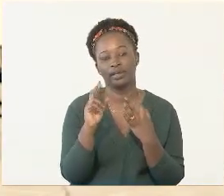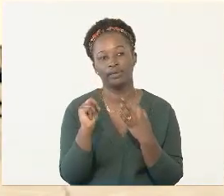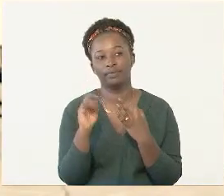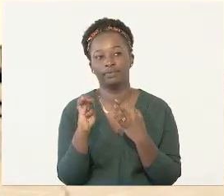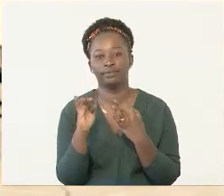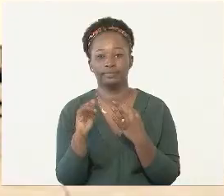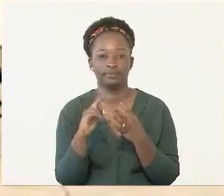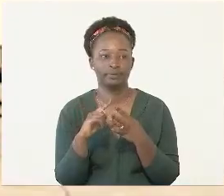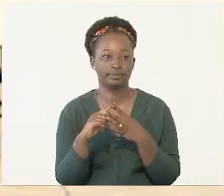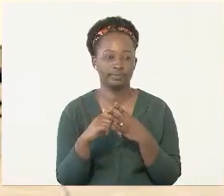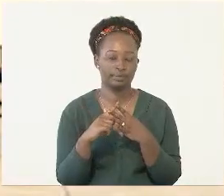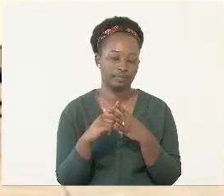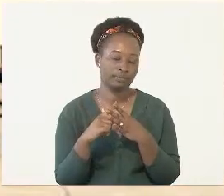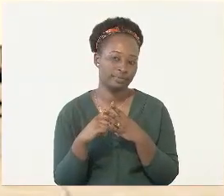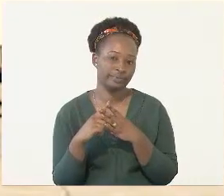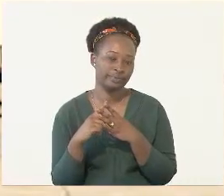we have